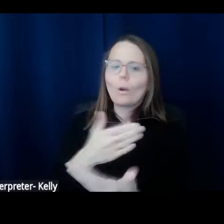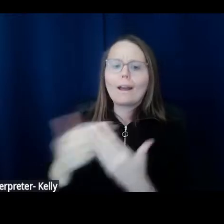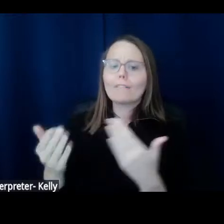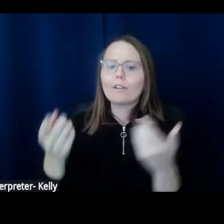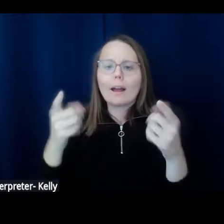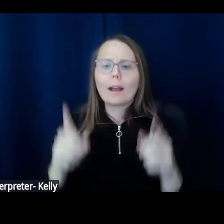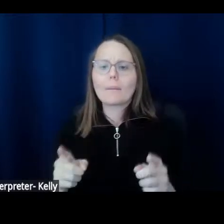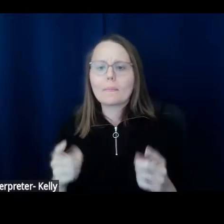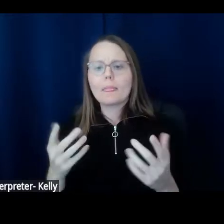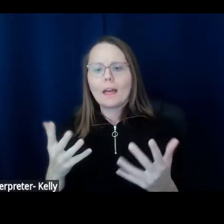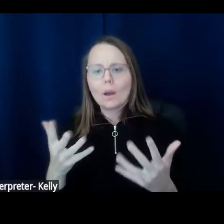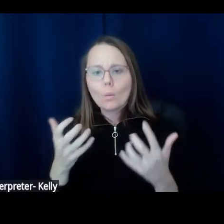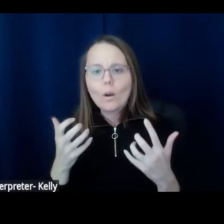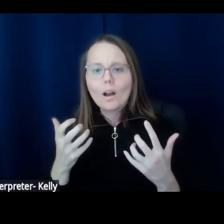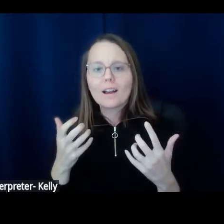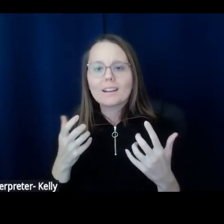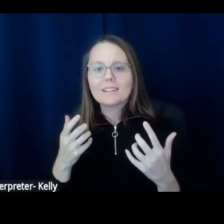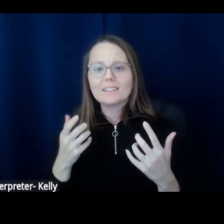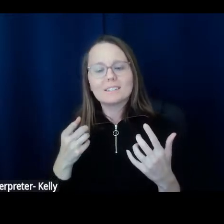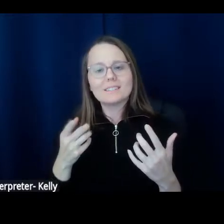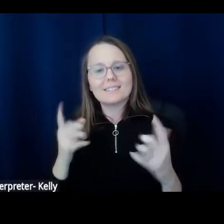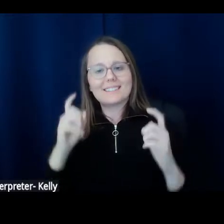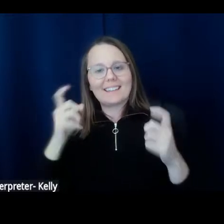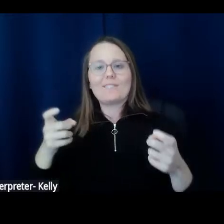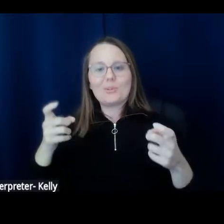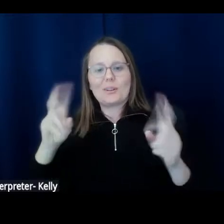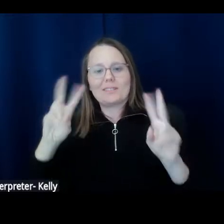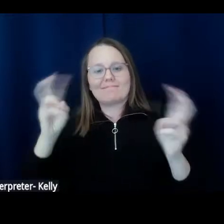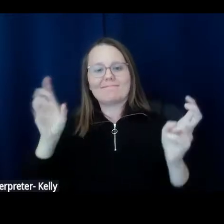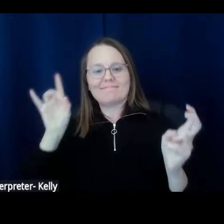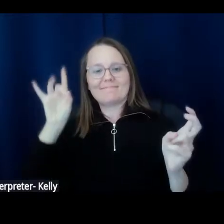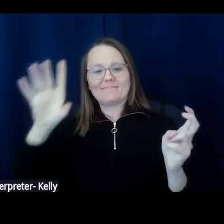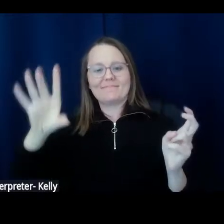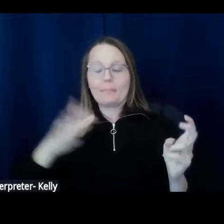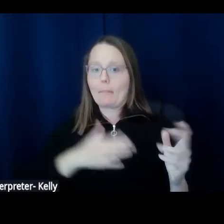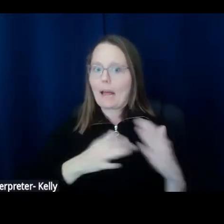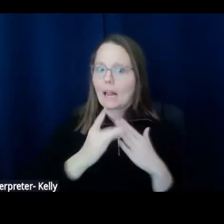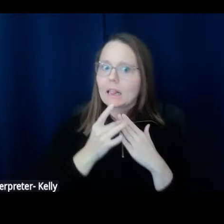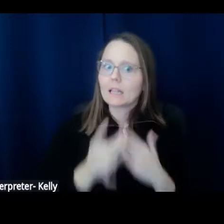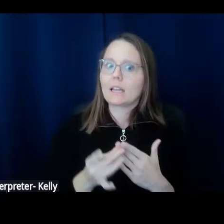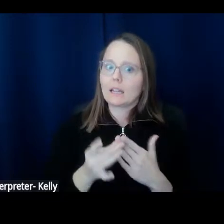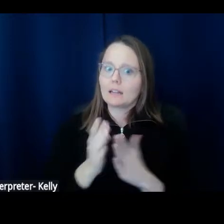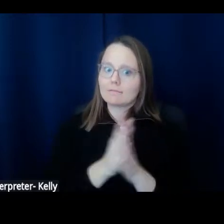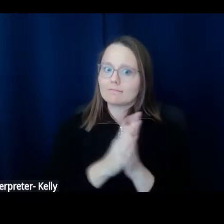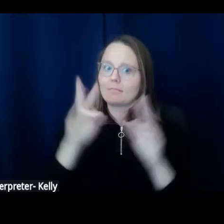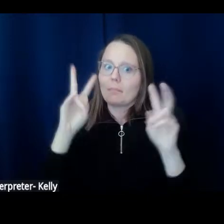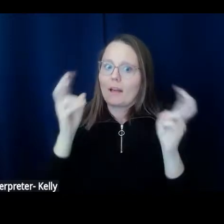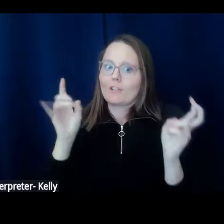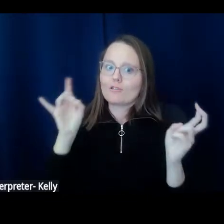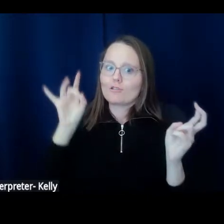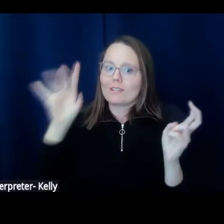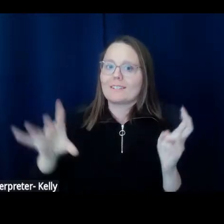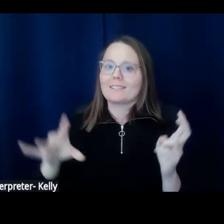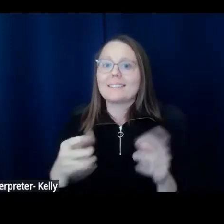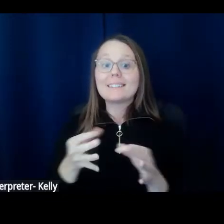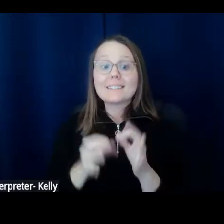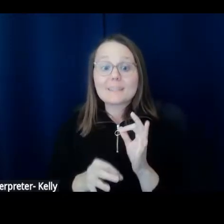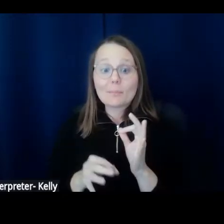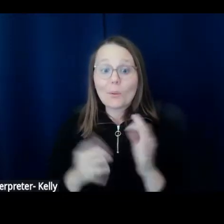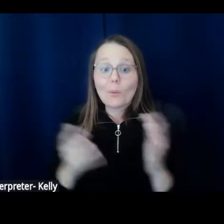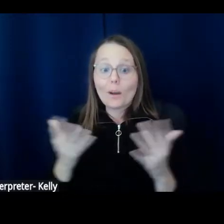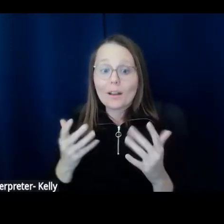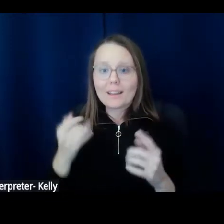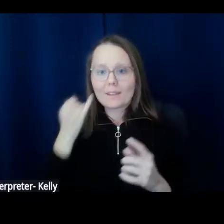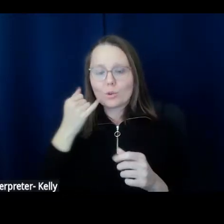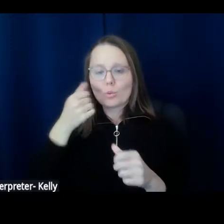just wanted to give you a mantra, which was my leading mantra through all that. in simpler ways, if you remember